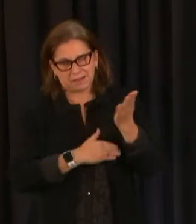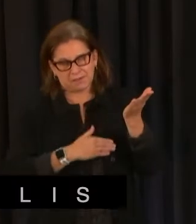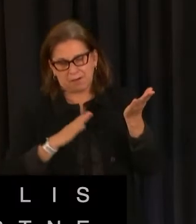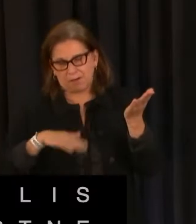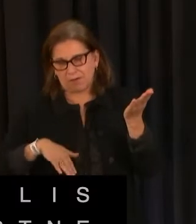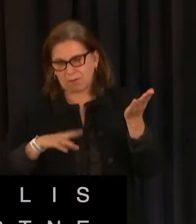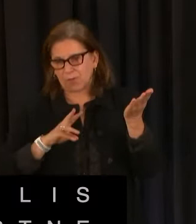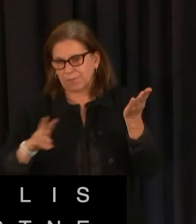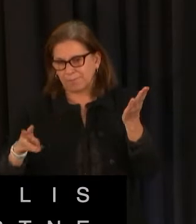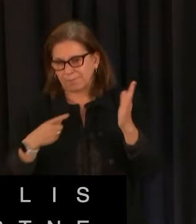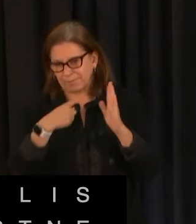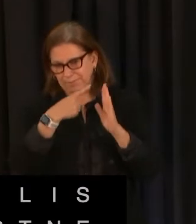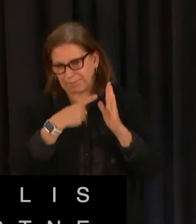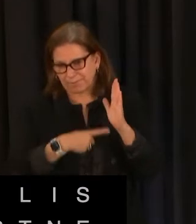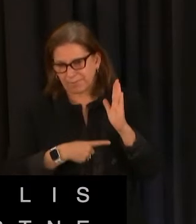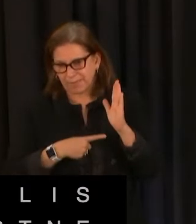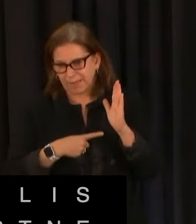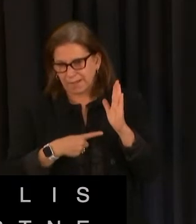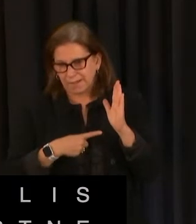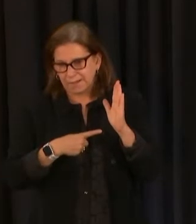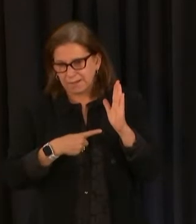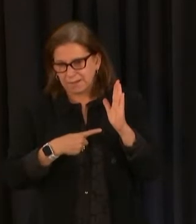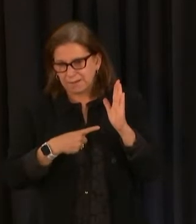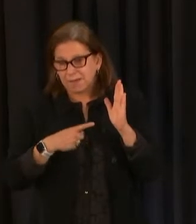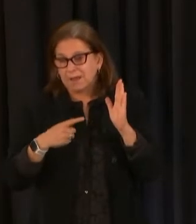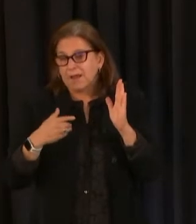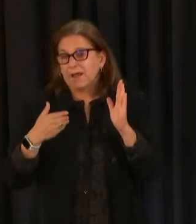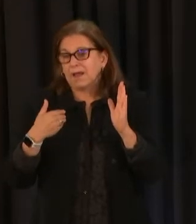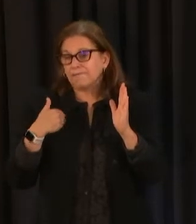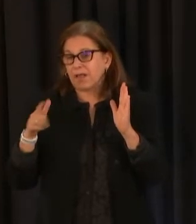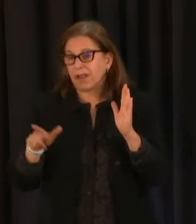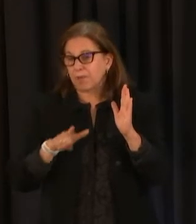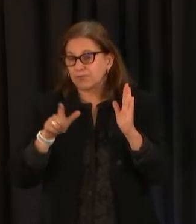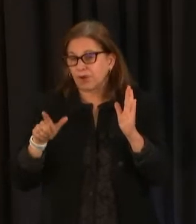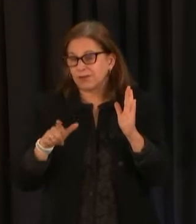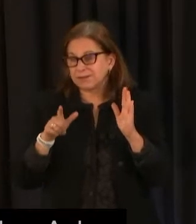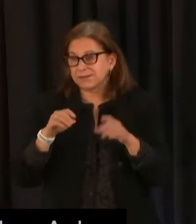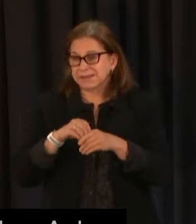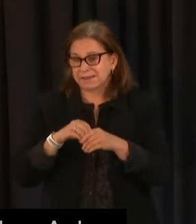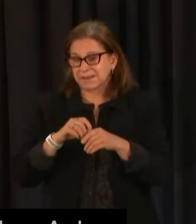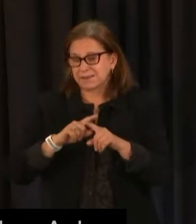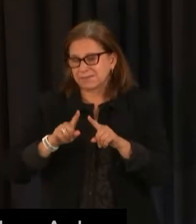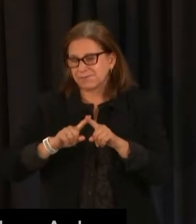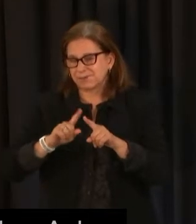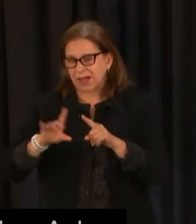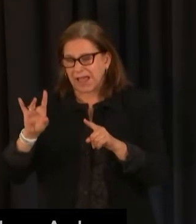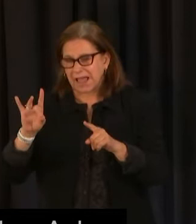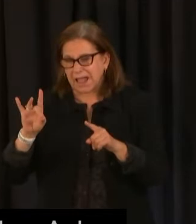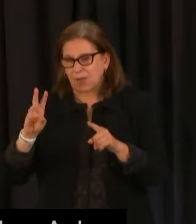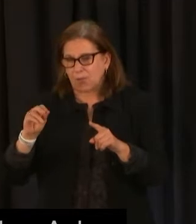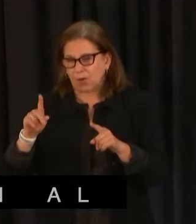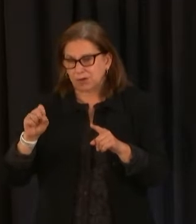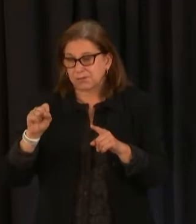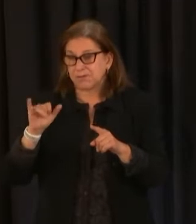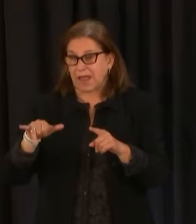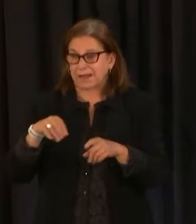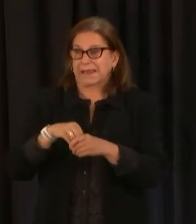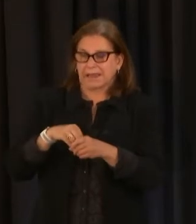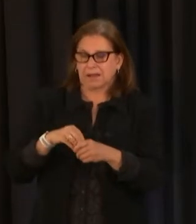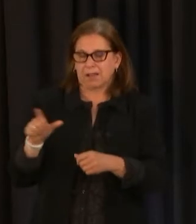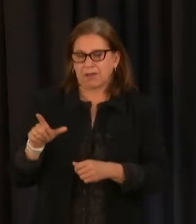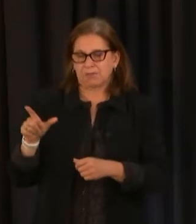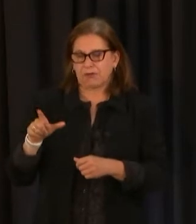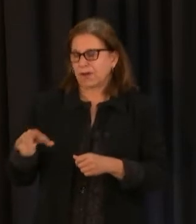You notice libraries in all 8 wards, which are operating as the drop-off and pick-up